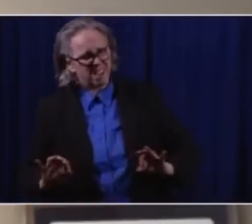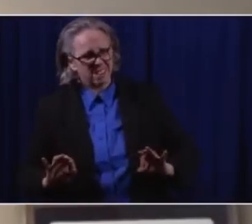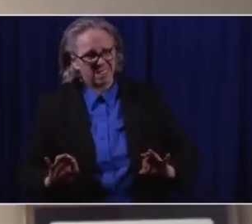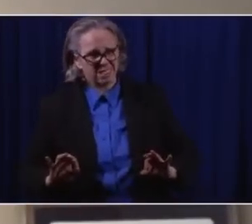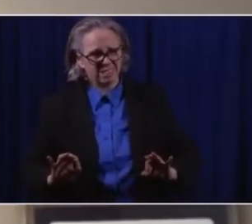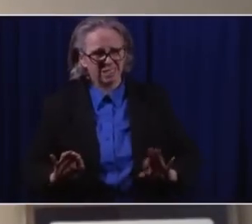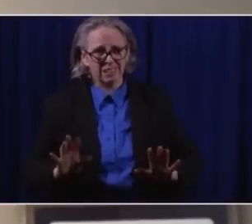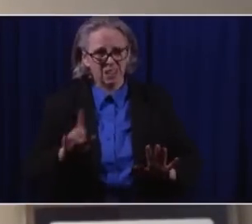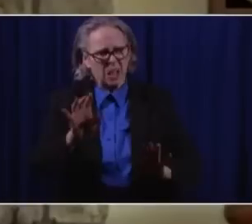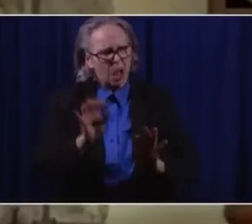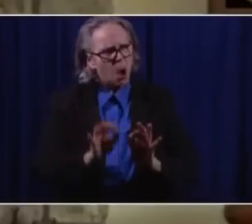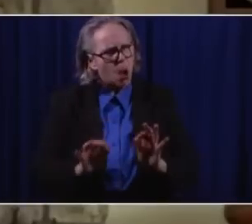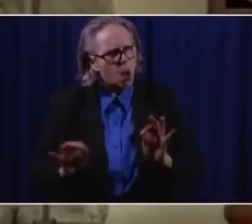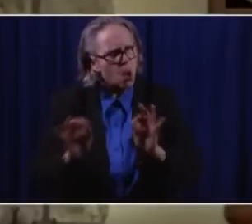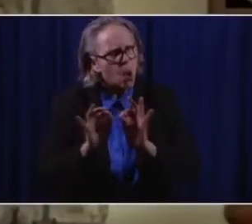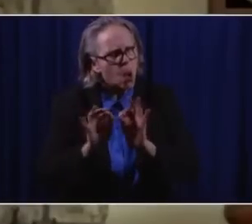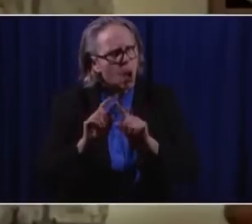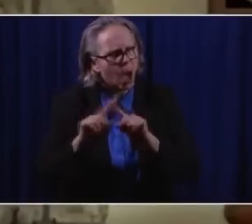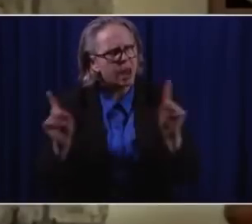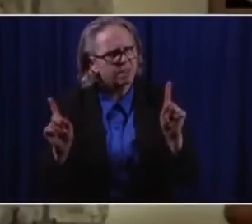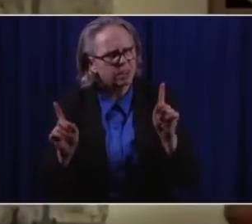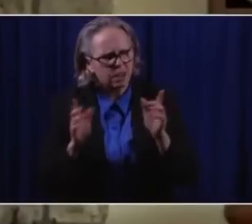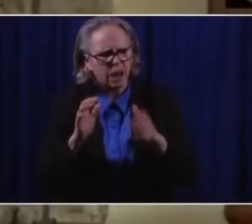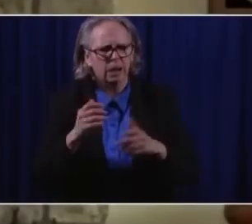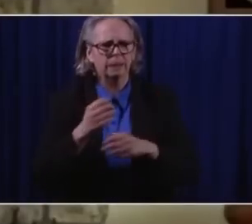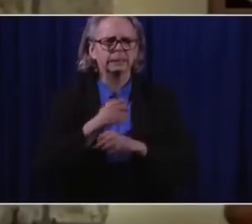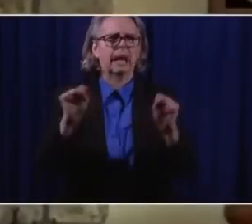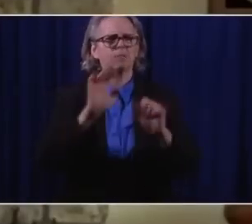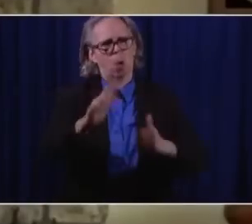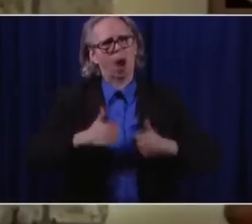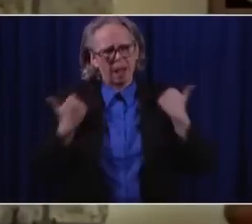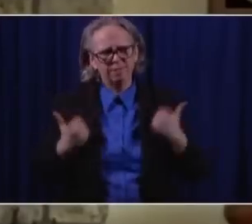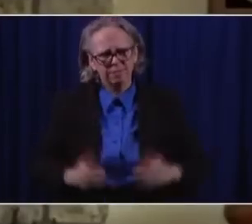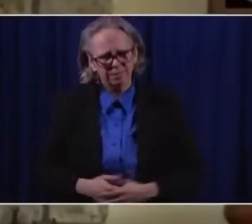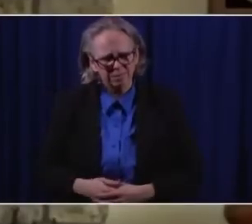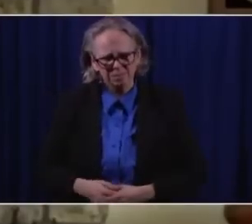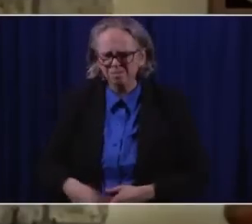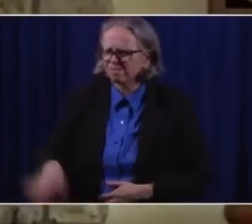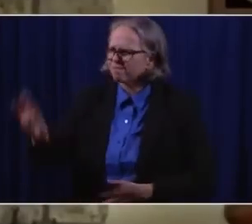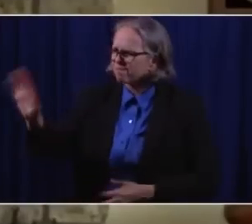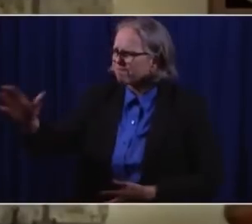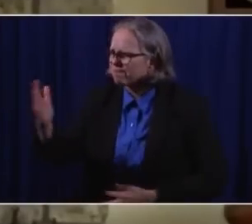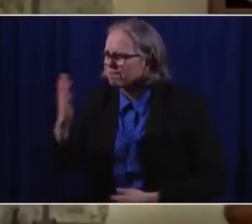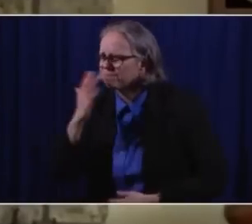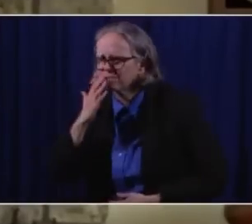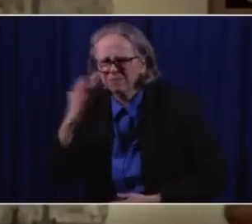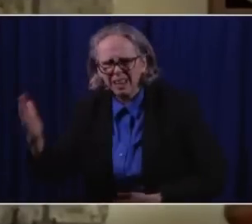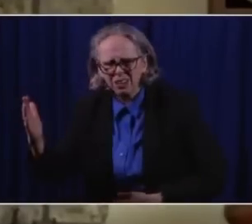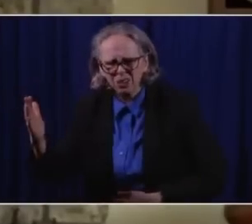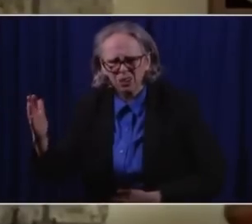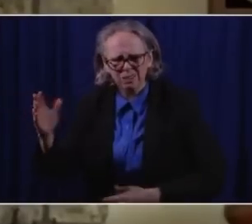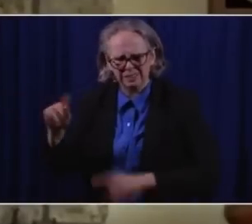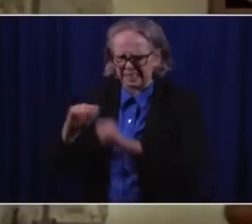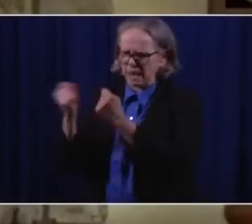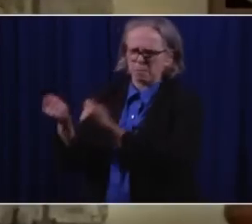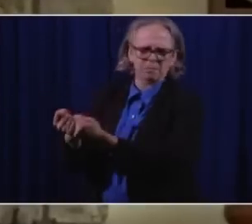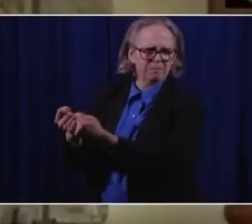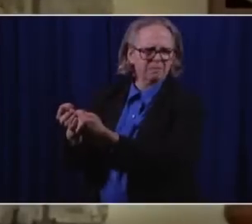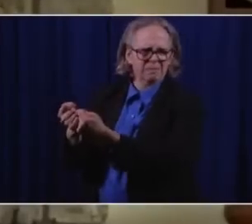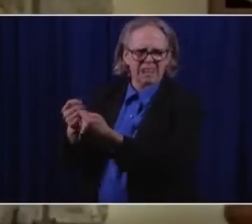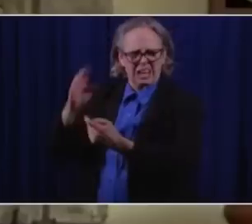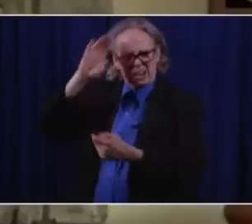thank your team. We are very, very grateful for what they do. That's thanks is not adequate,